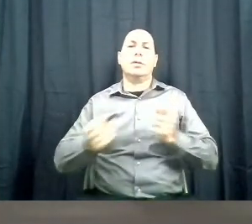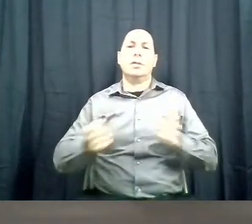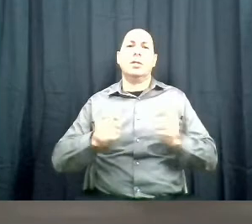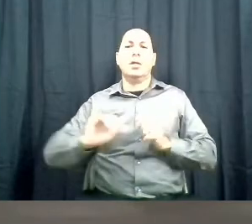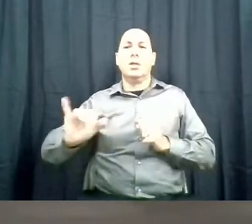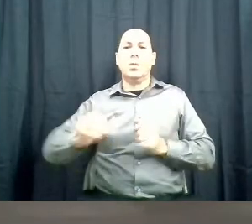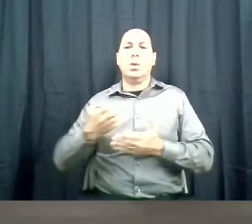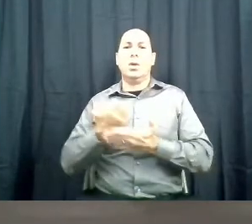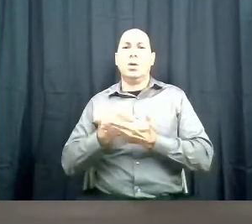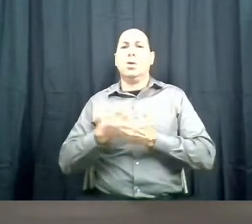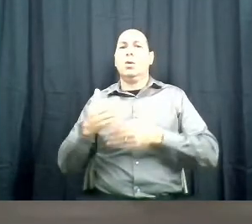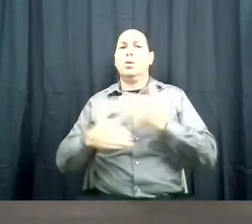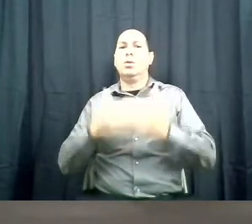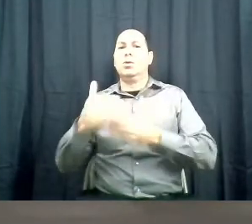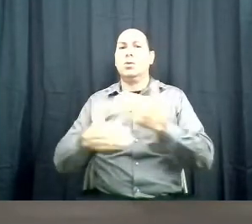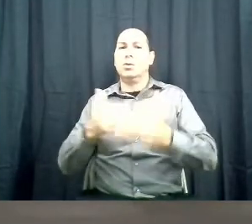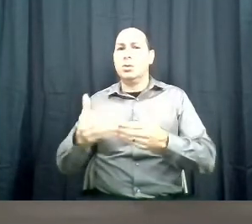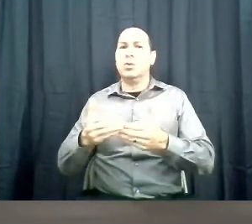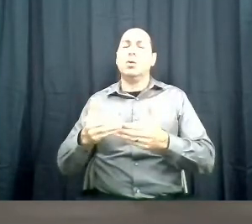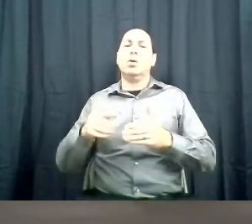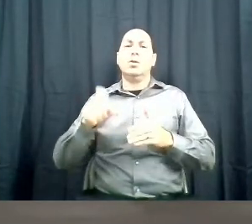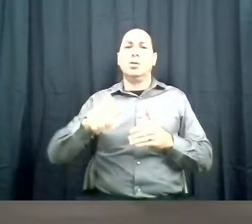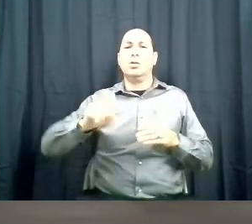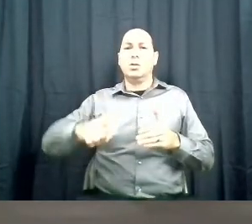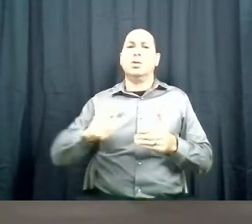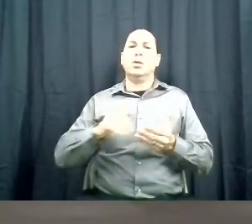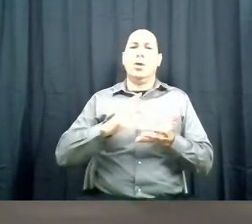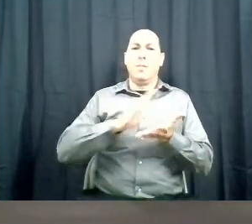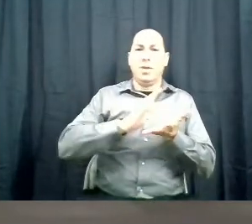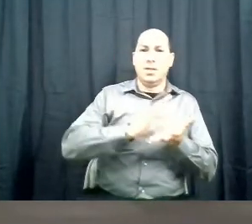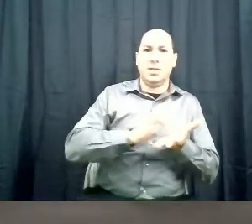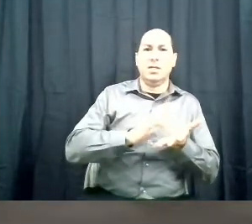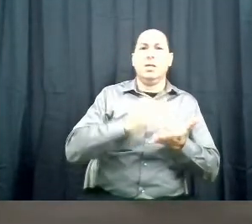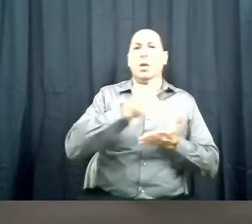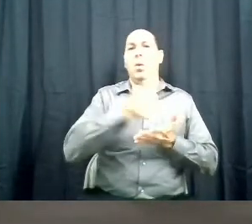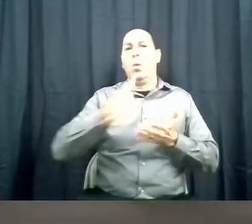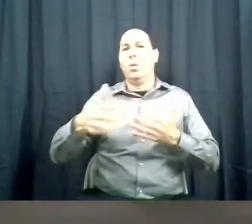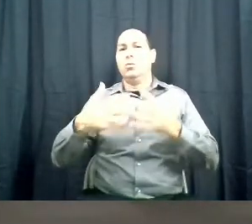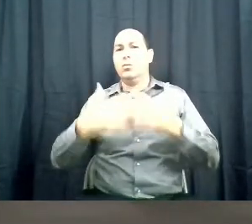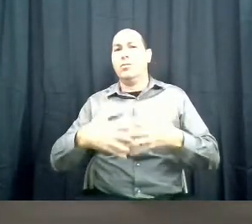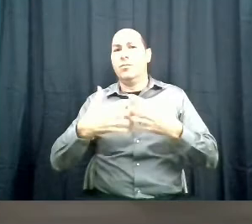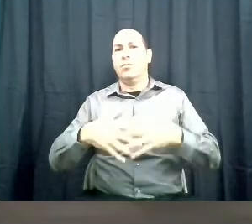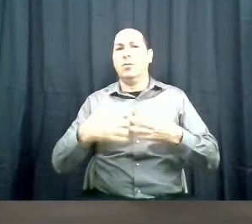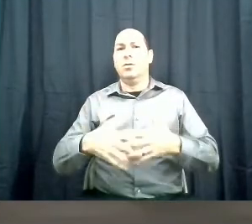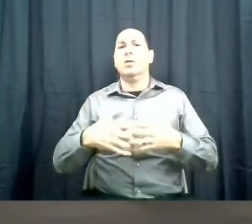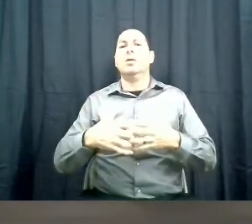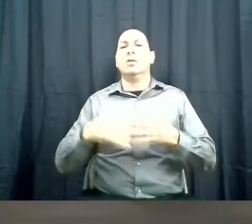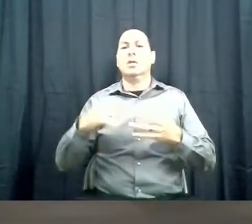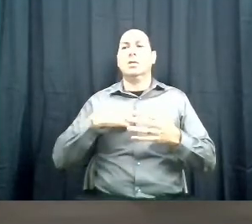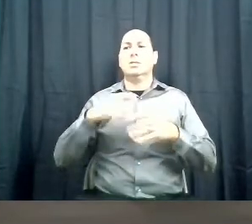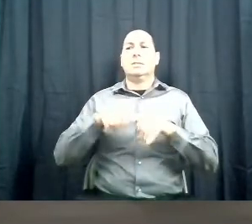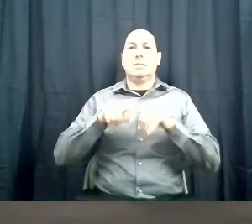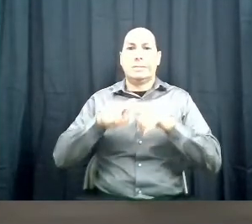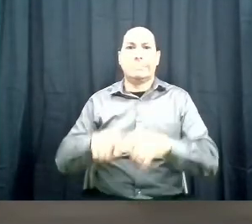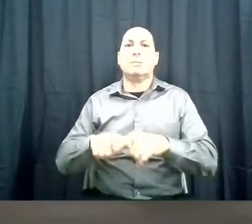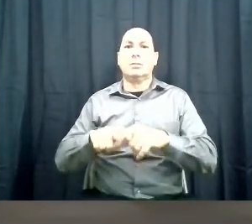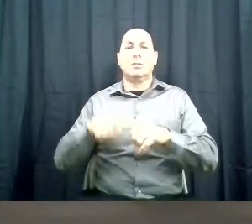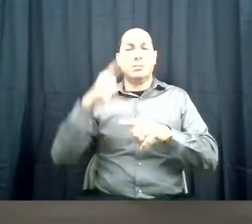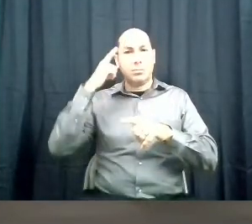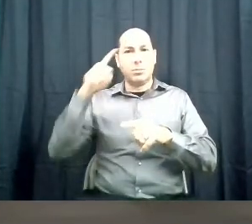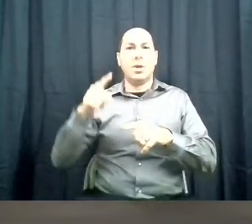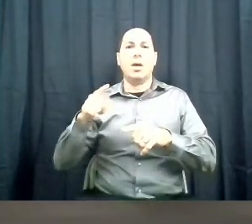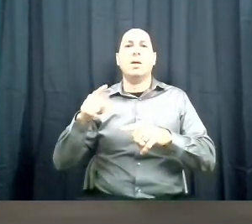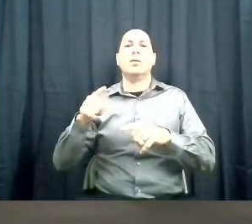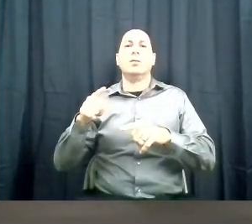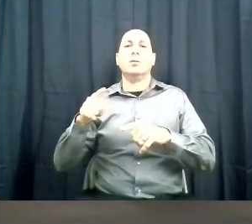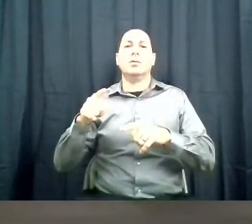for reshoring of pharmaceutical and medical device manufacturers relies substantially on the availability of these brownfield